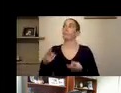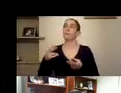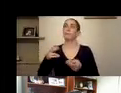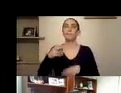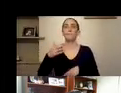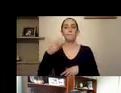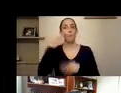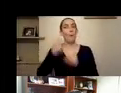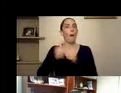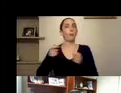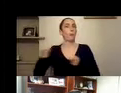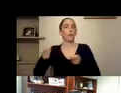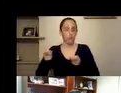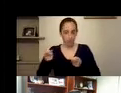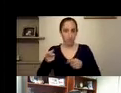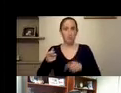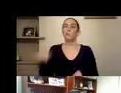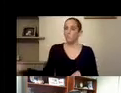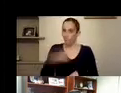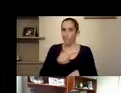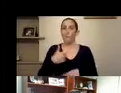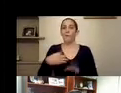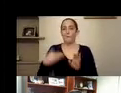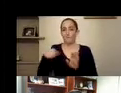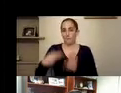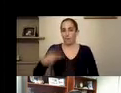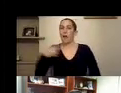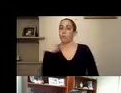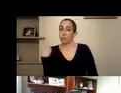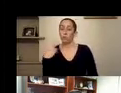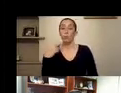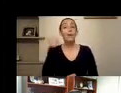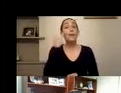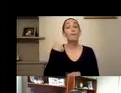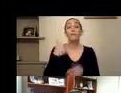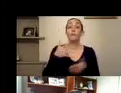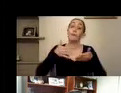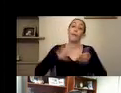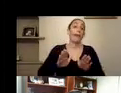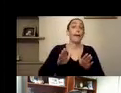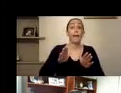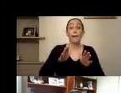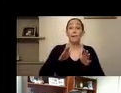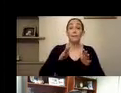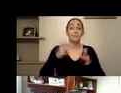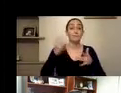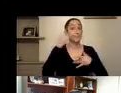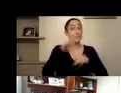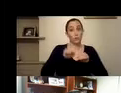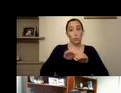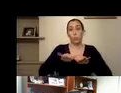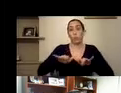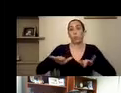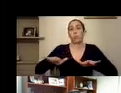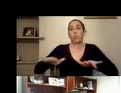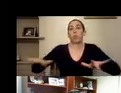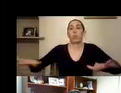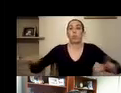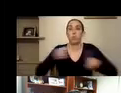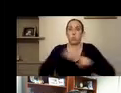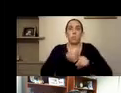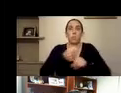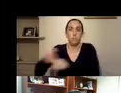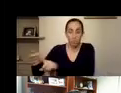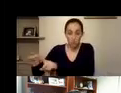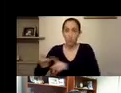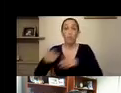if you were to allow transmission to just continue to progress through a population, what you'd end up with is